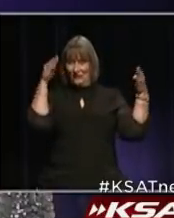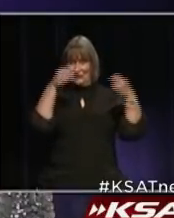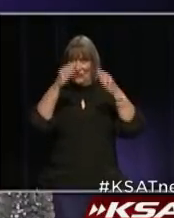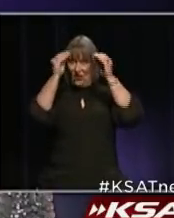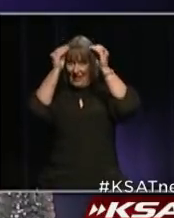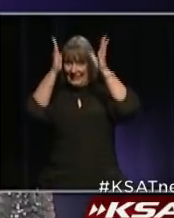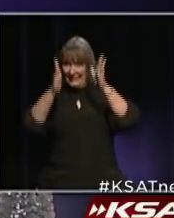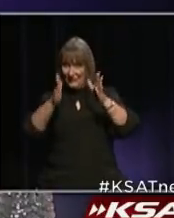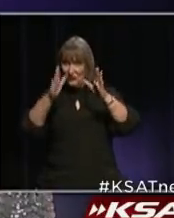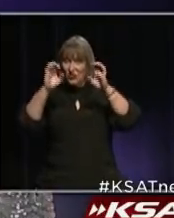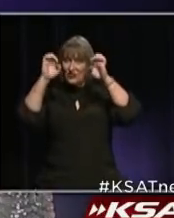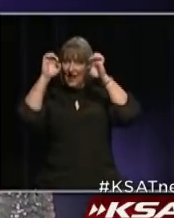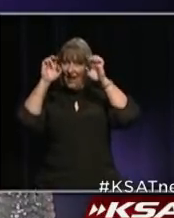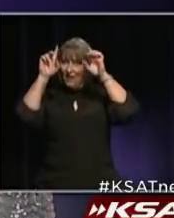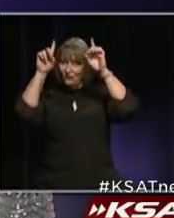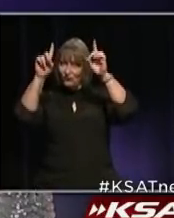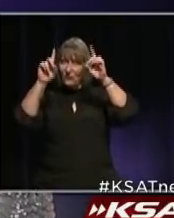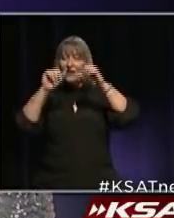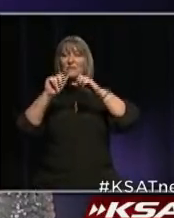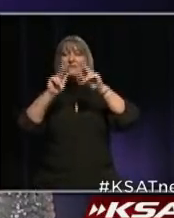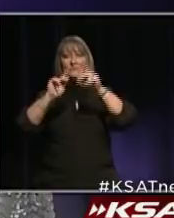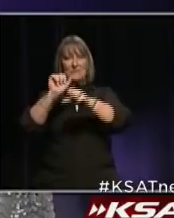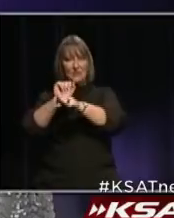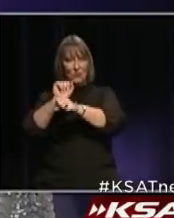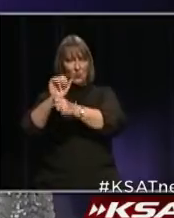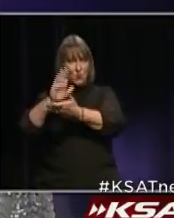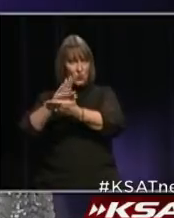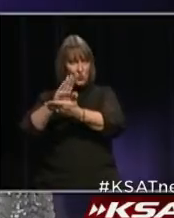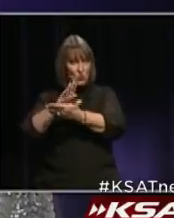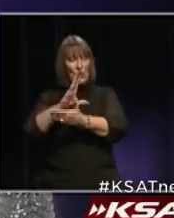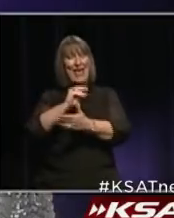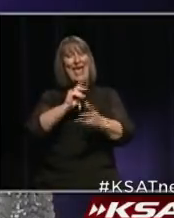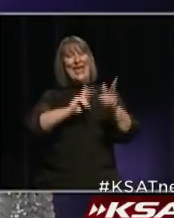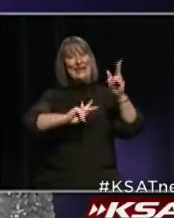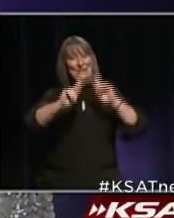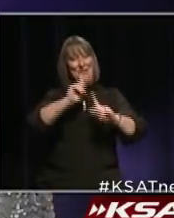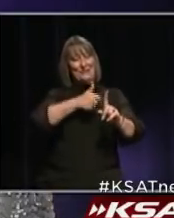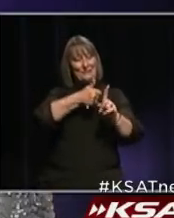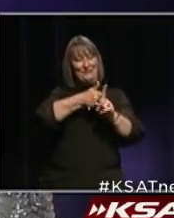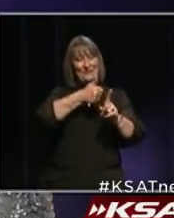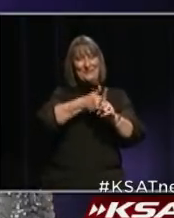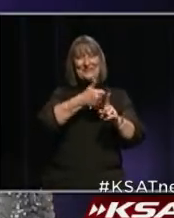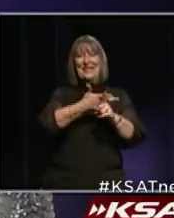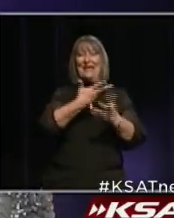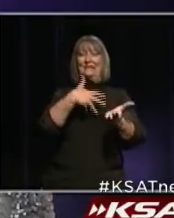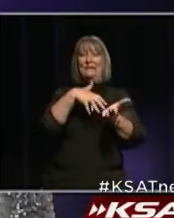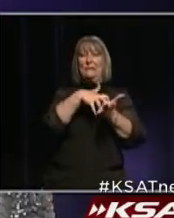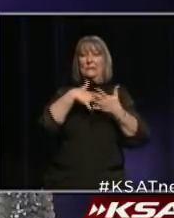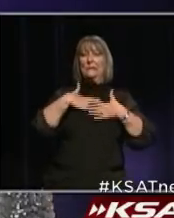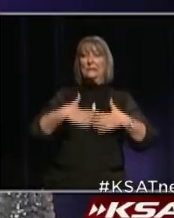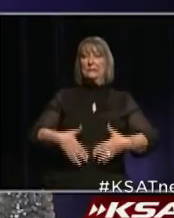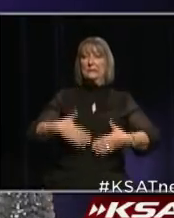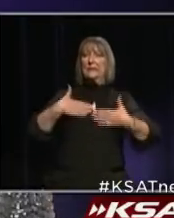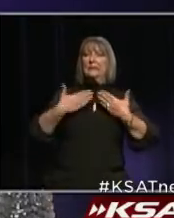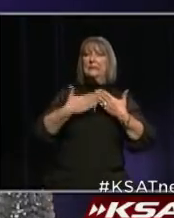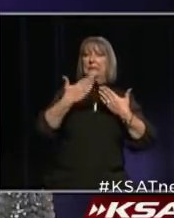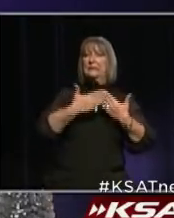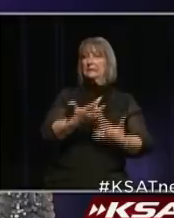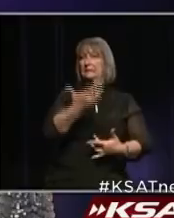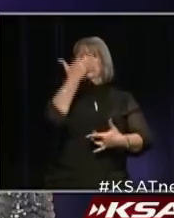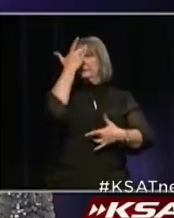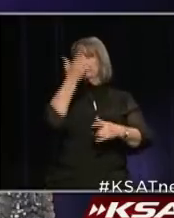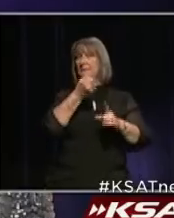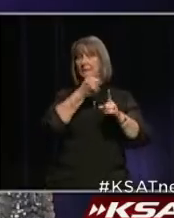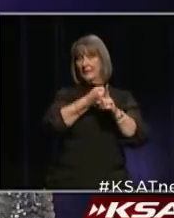and educators and for people that are really vulnerable in the EUH system. At the same